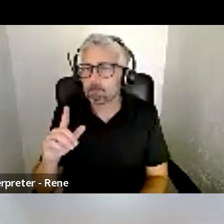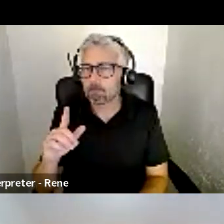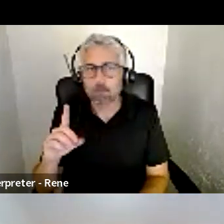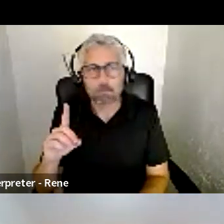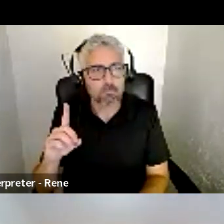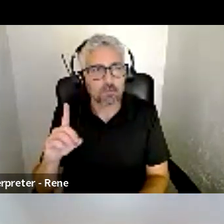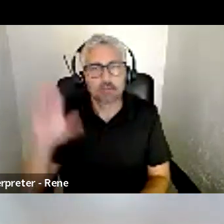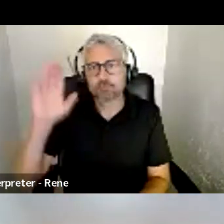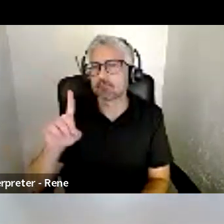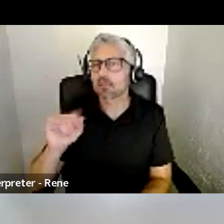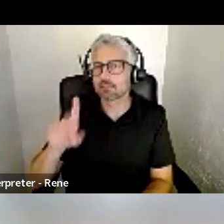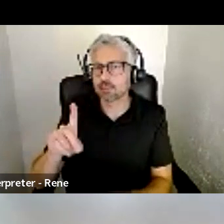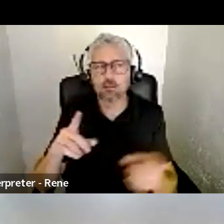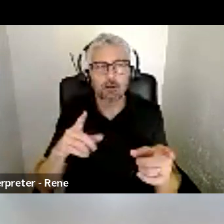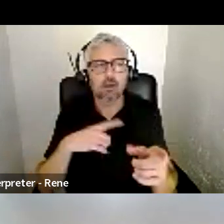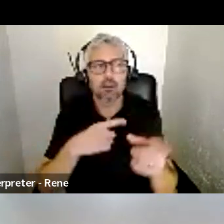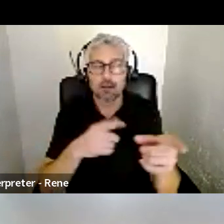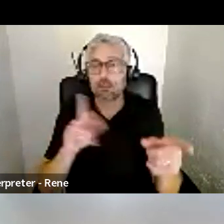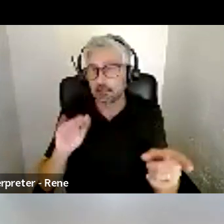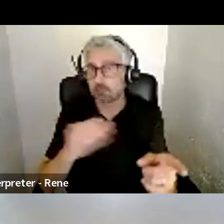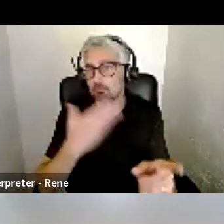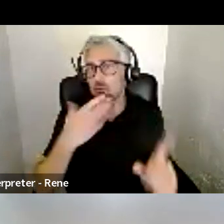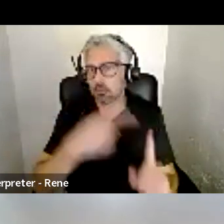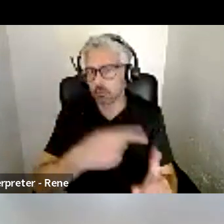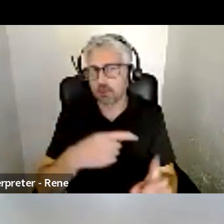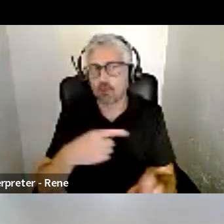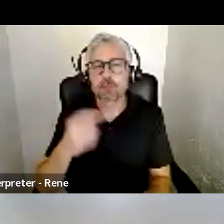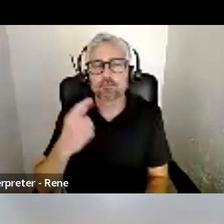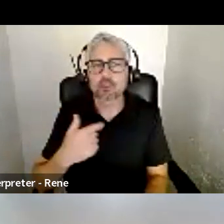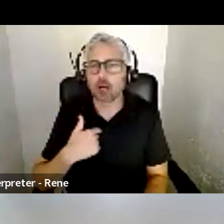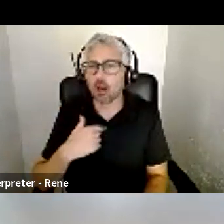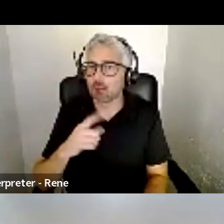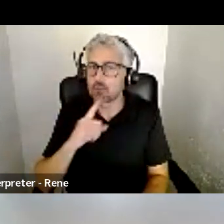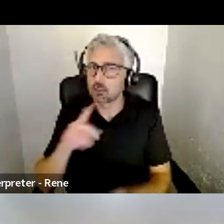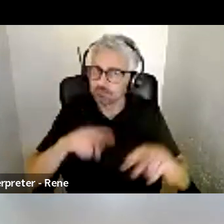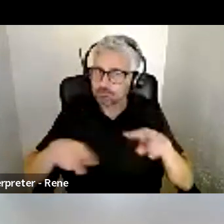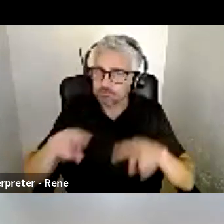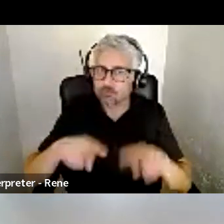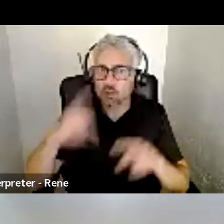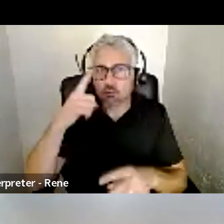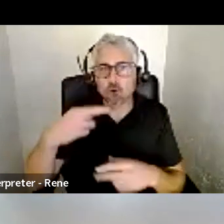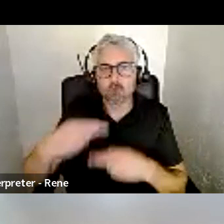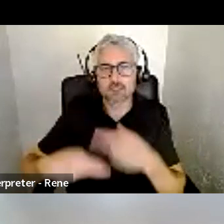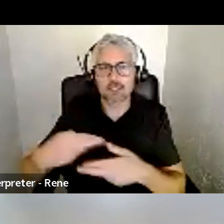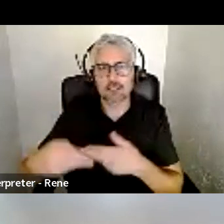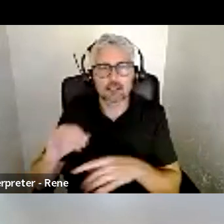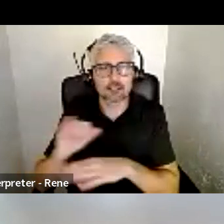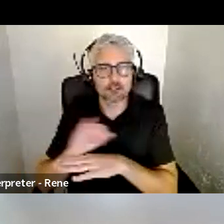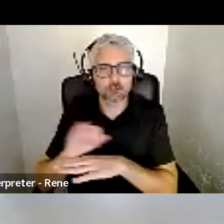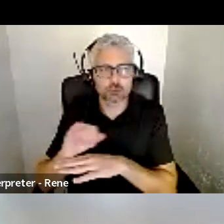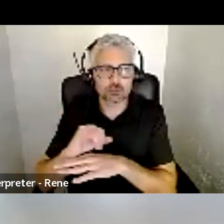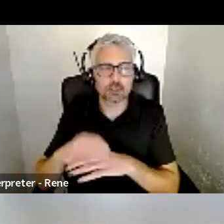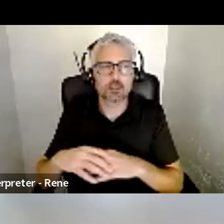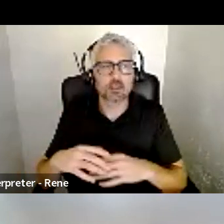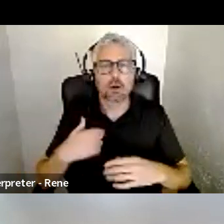just follow up on Kimberly's valid points. My concern, I'm following this very closely for the recycling industry, is we